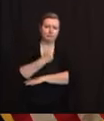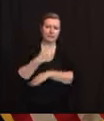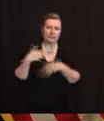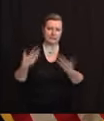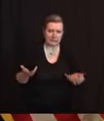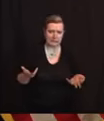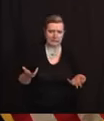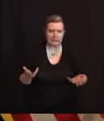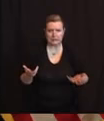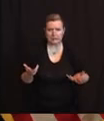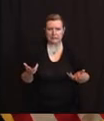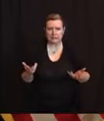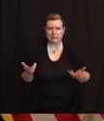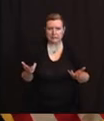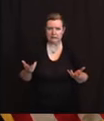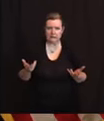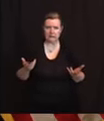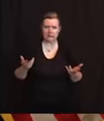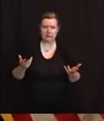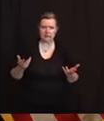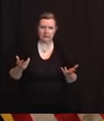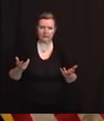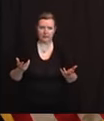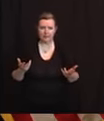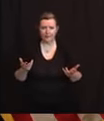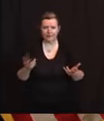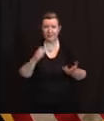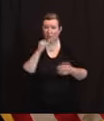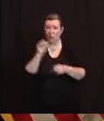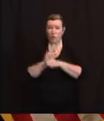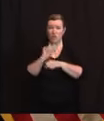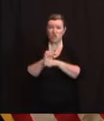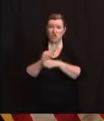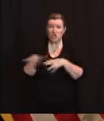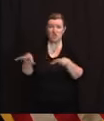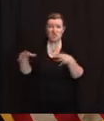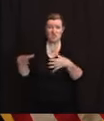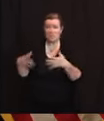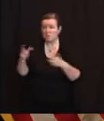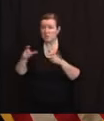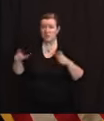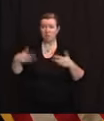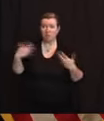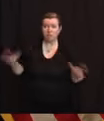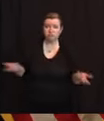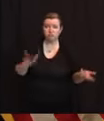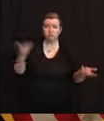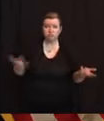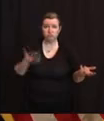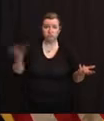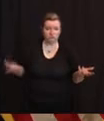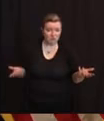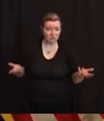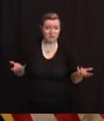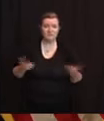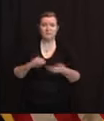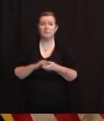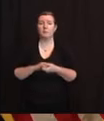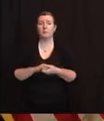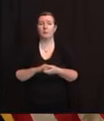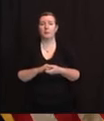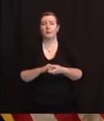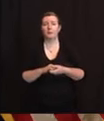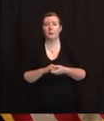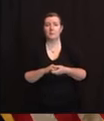in fact, basically all of them are out of work. So the attributes that are concerning, and there's a couple that are